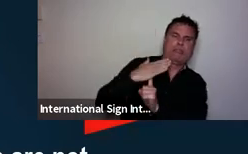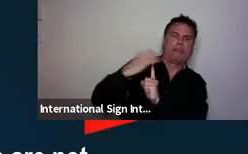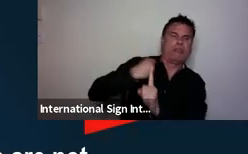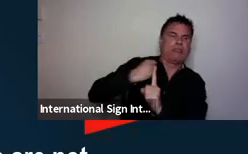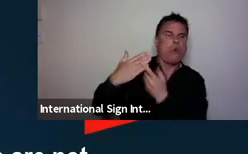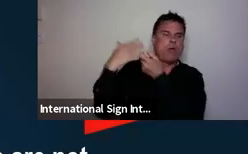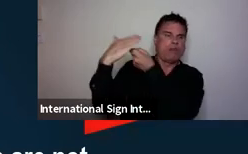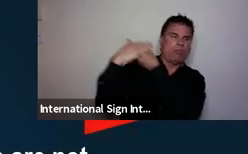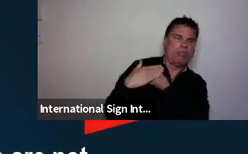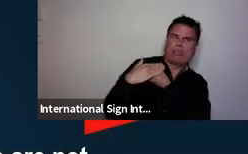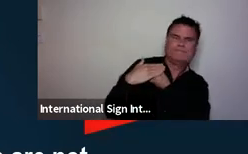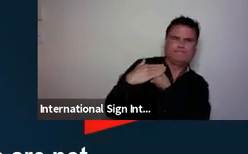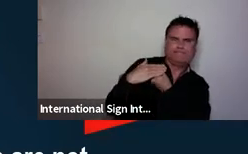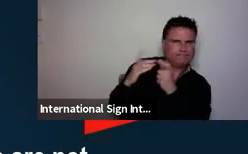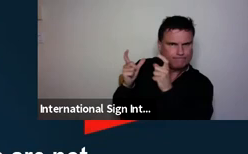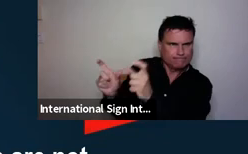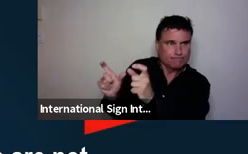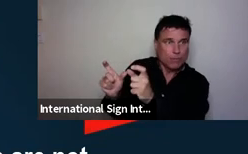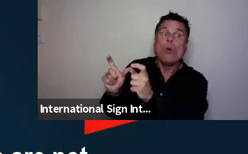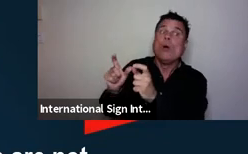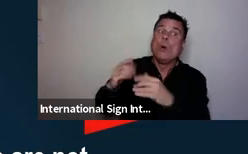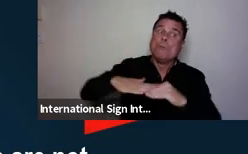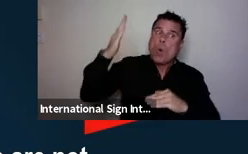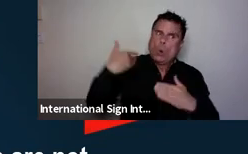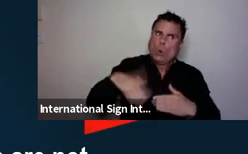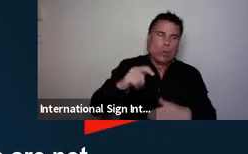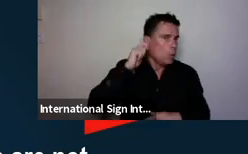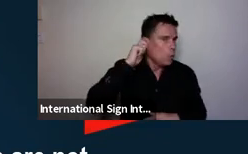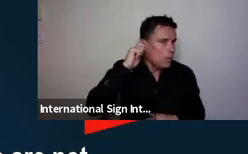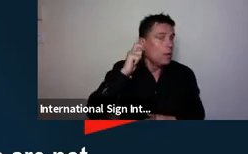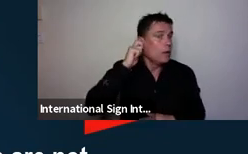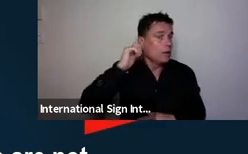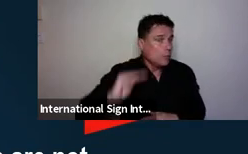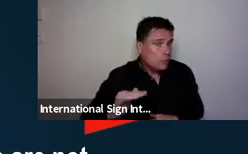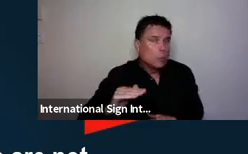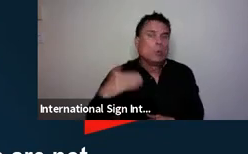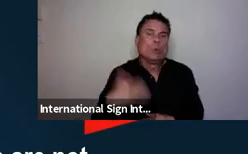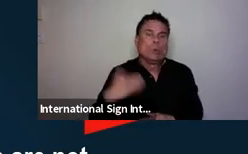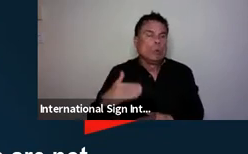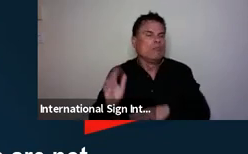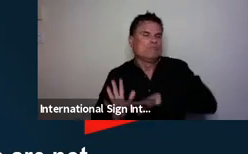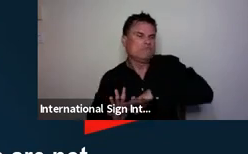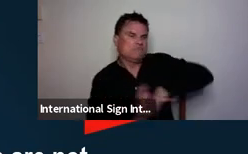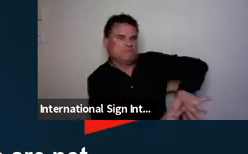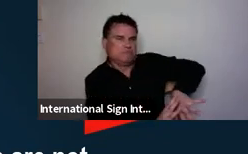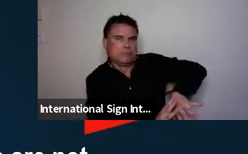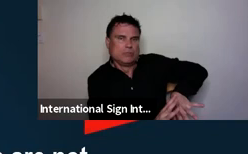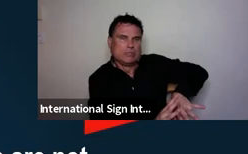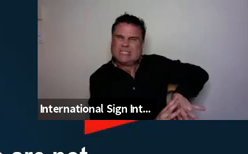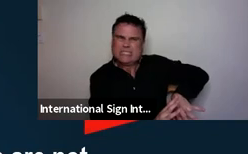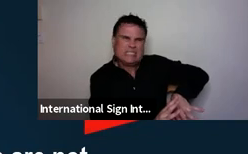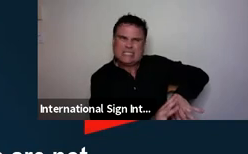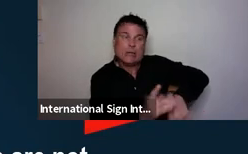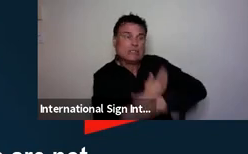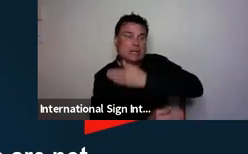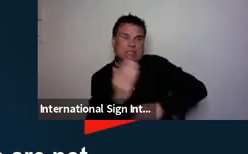girls, particularly those from marginalized communities and groups, are there. We know that violence has